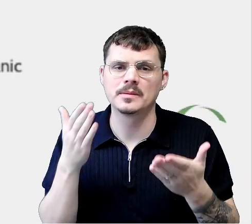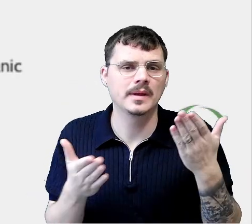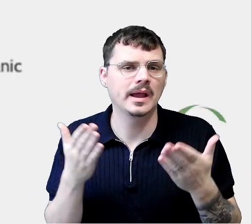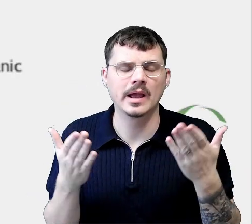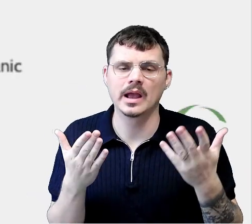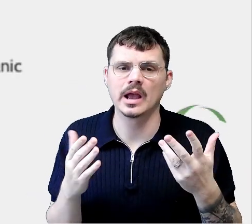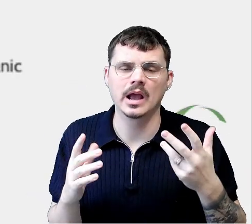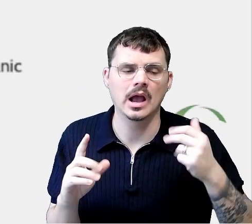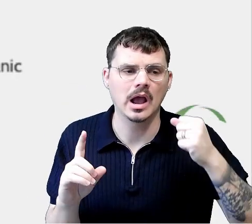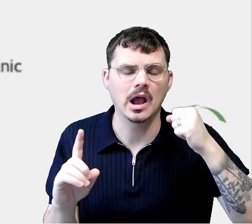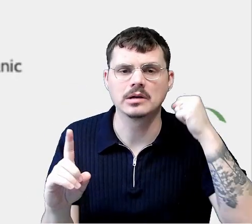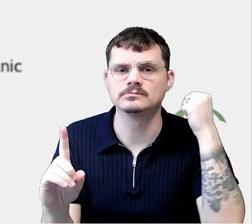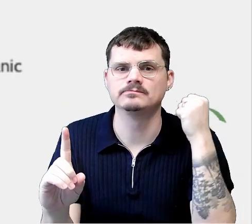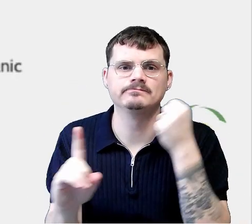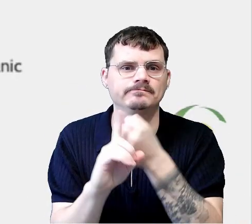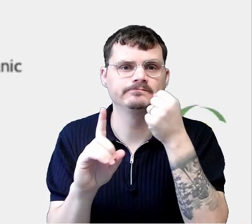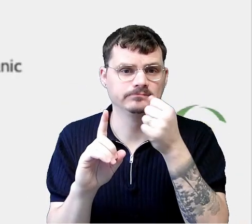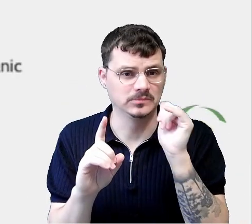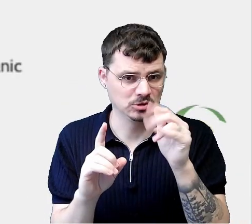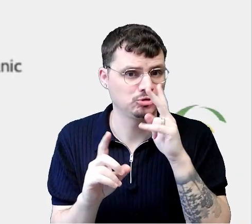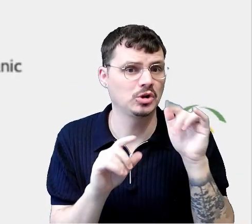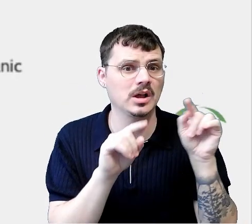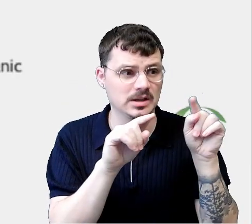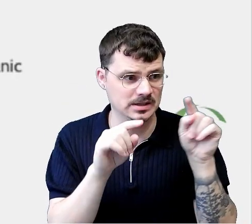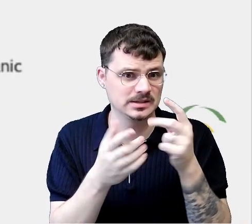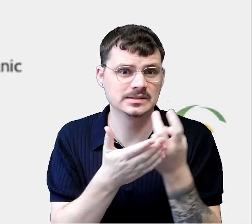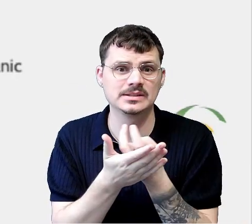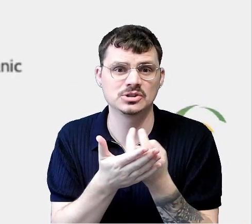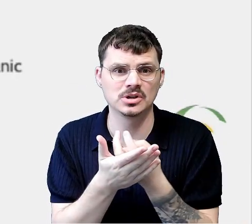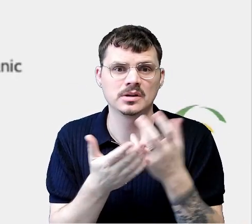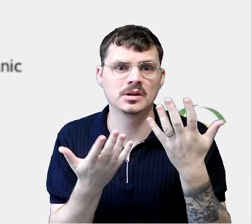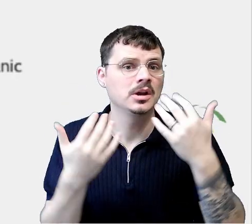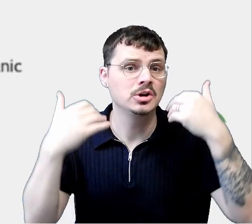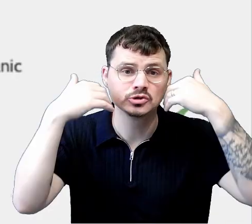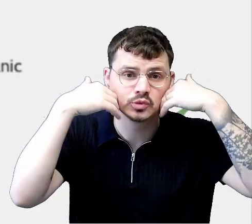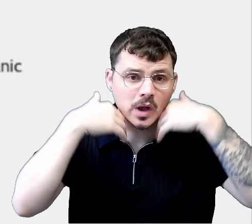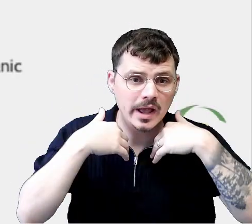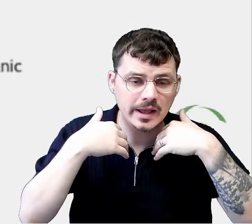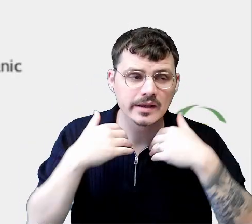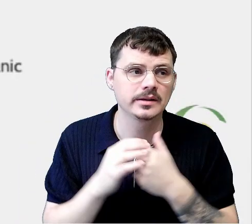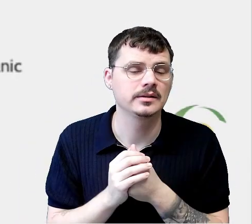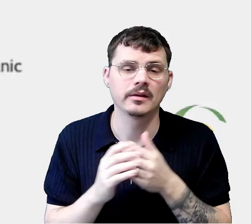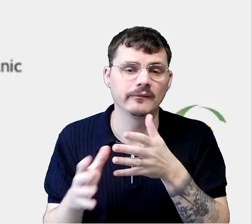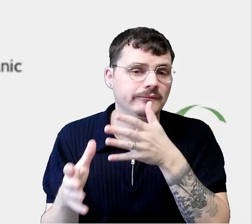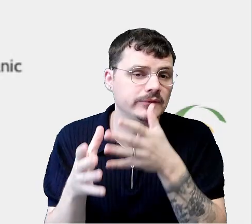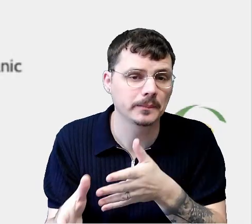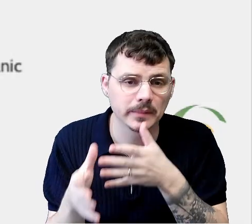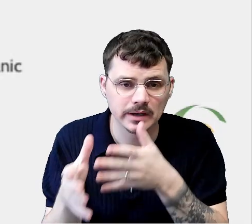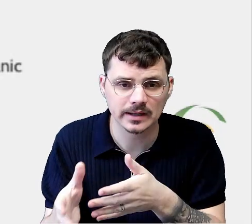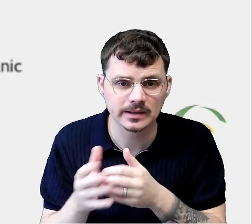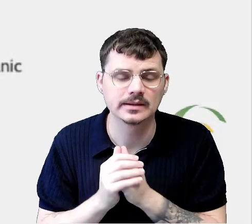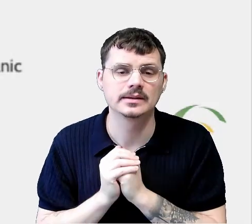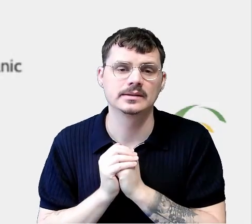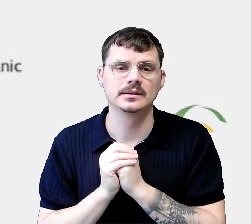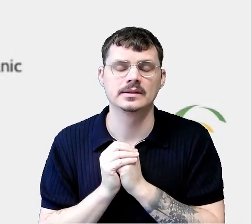sudden episodes along a seizure pattern of sweating, vomiting,